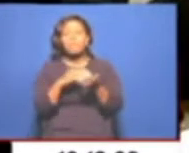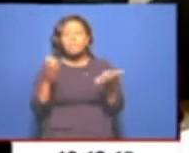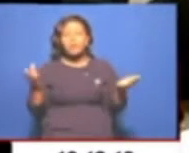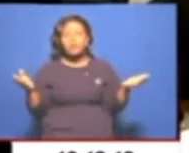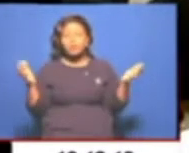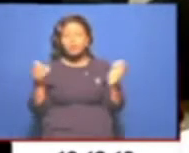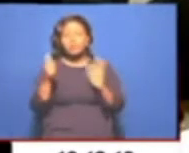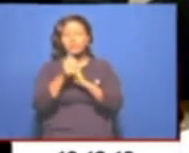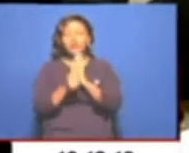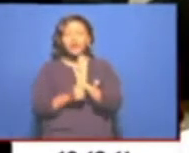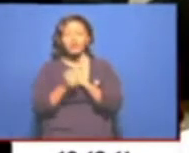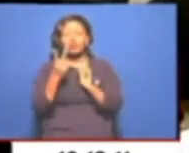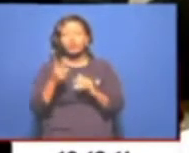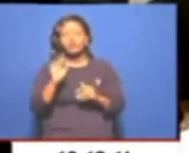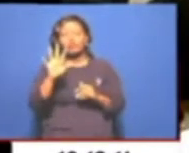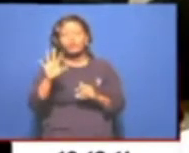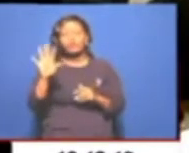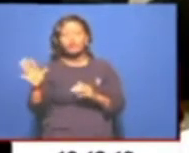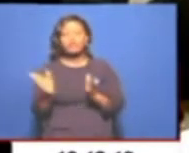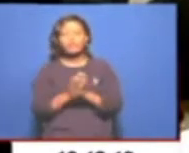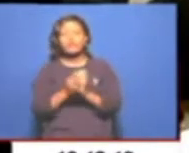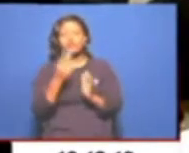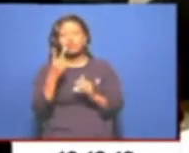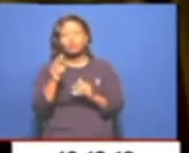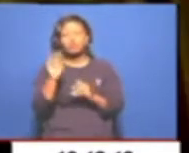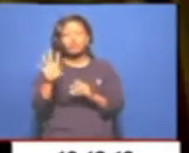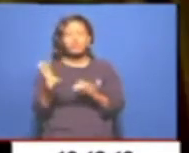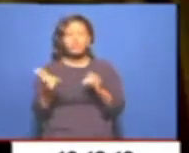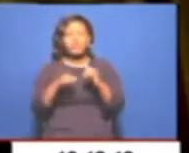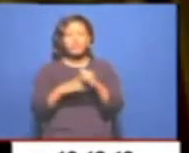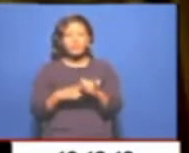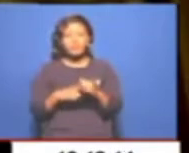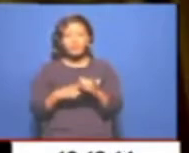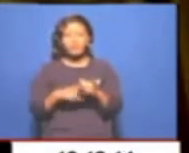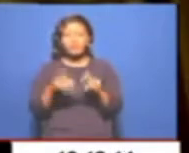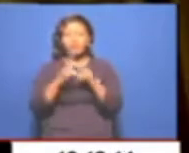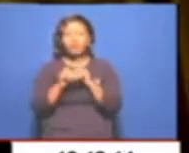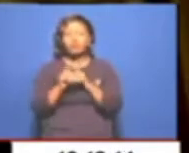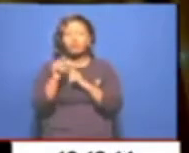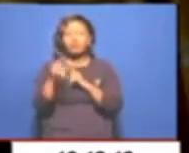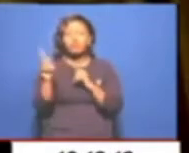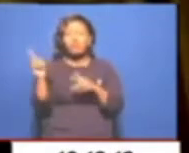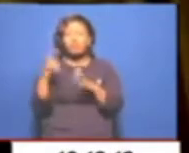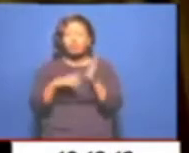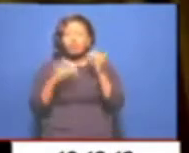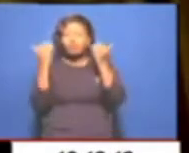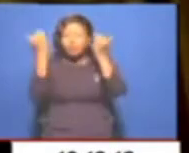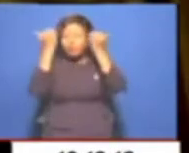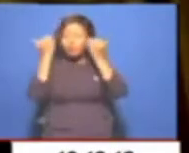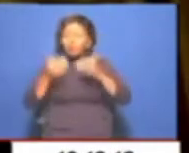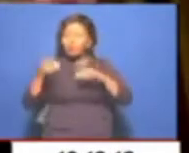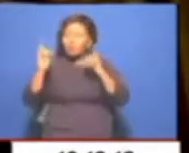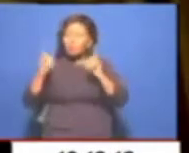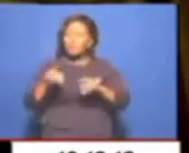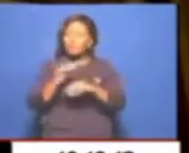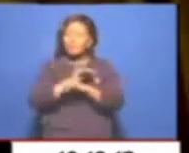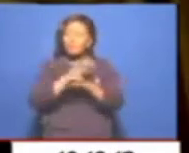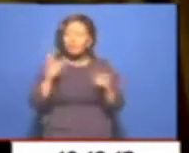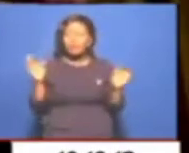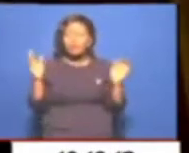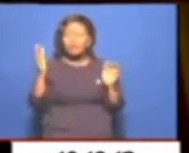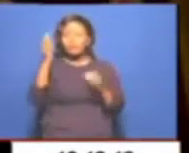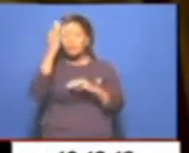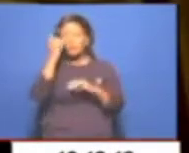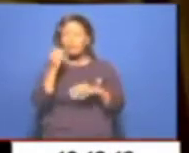Articles 255, 256, and 257. And that is basically what this court should clarify, such that when parliamentarians